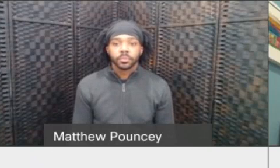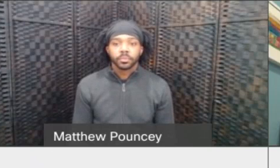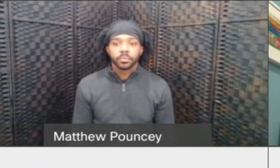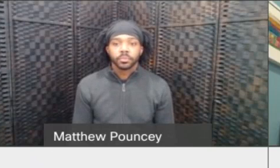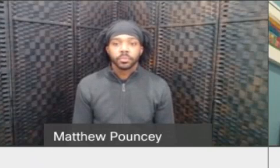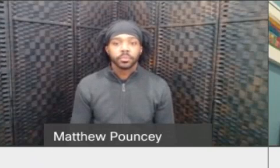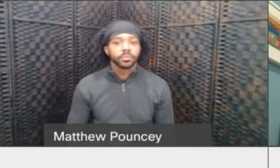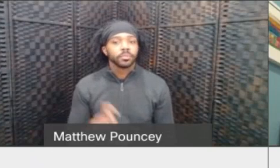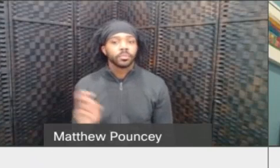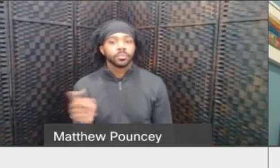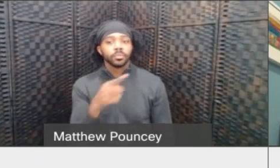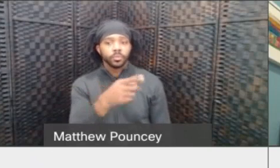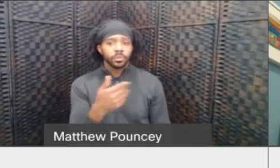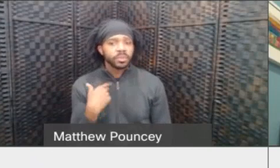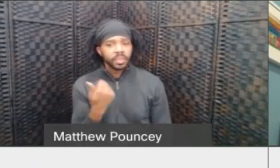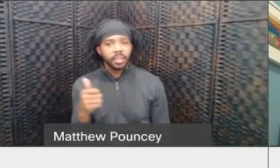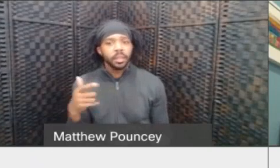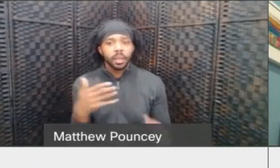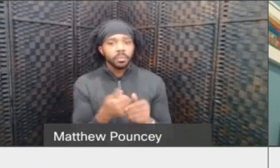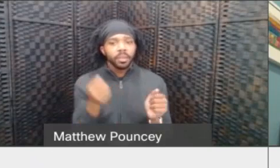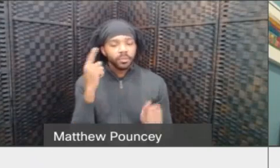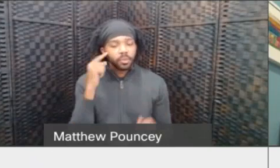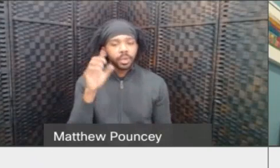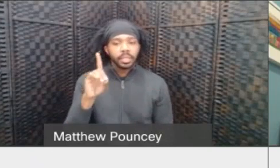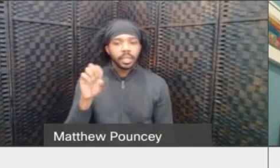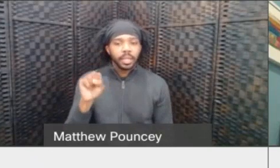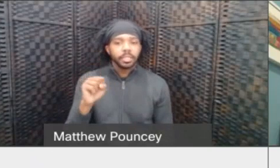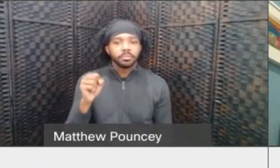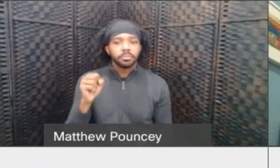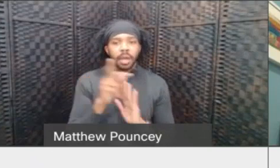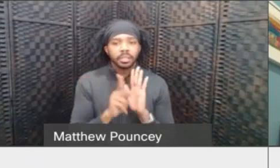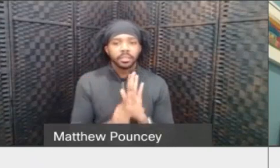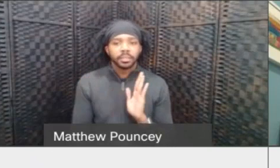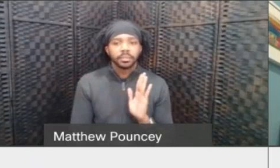Do you have any updates on revised, updated DDS policies?